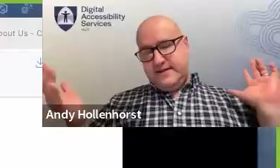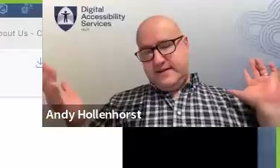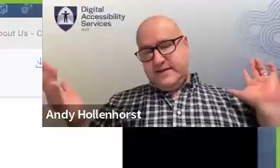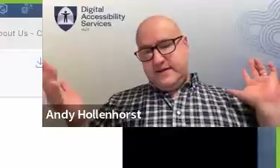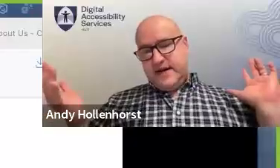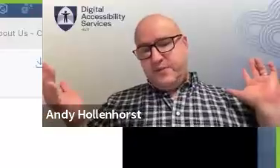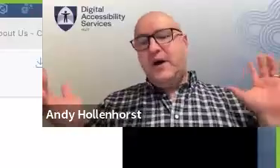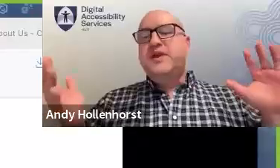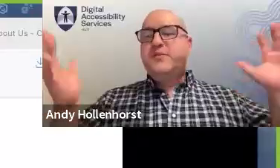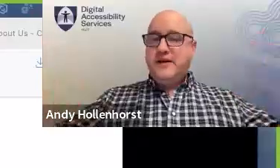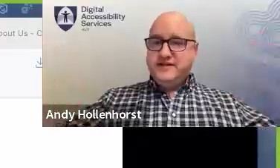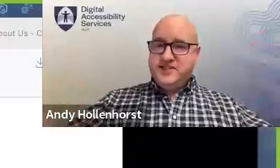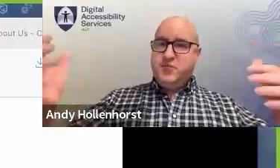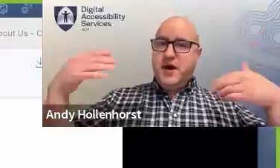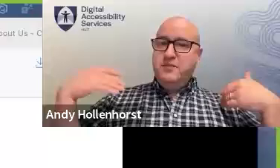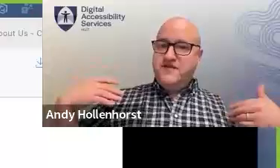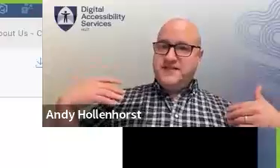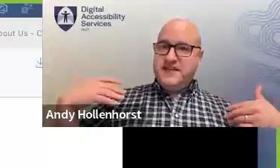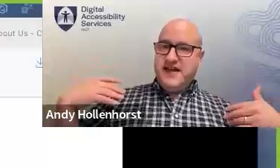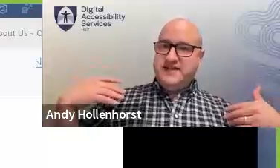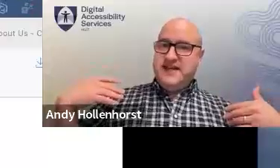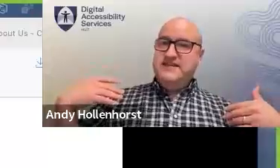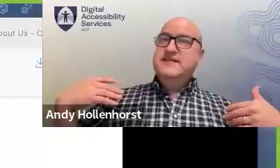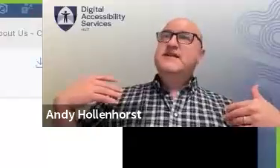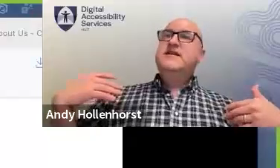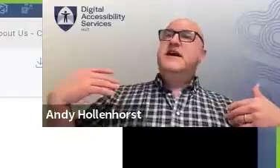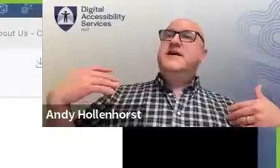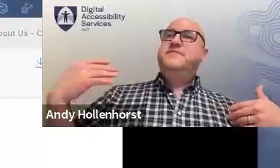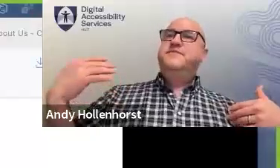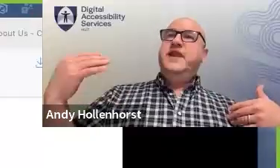uh, a public policy, so public facing content.